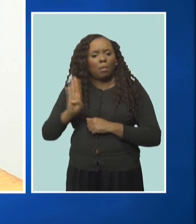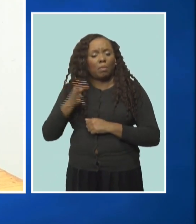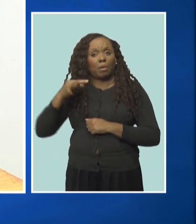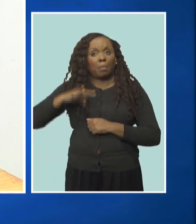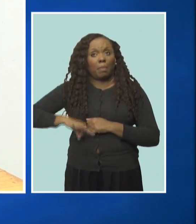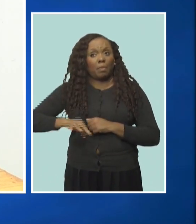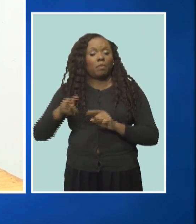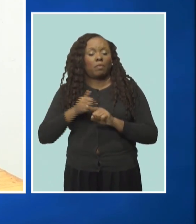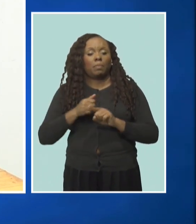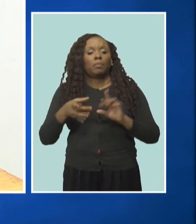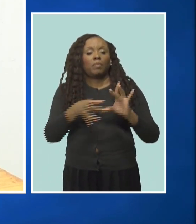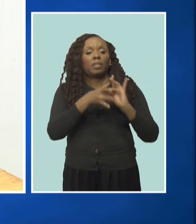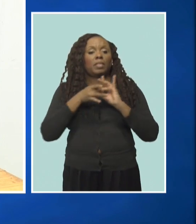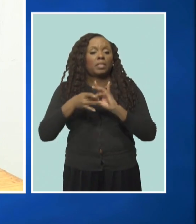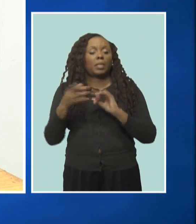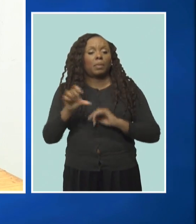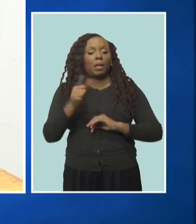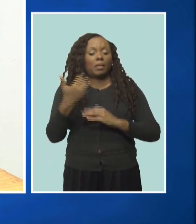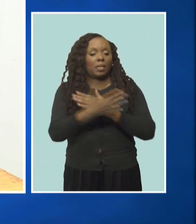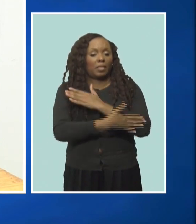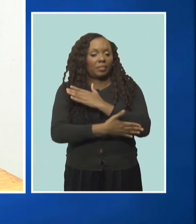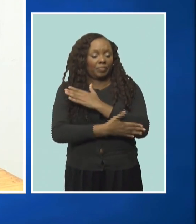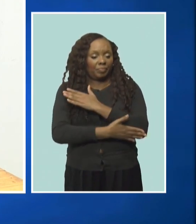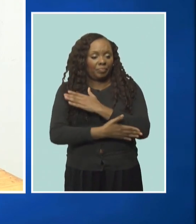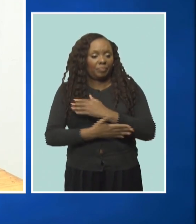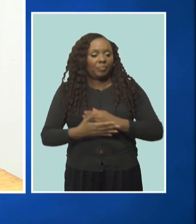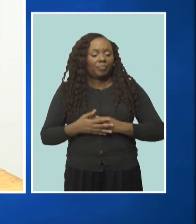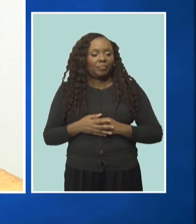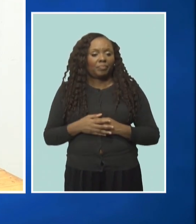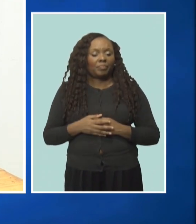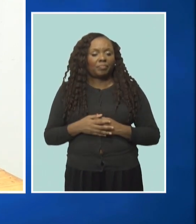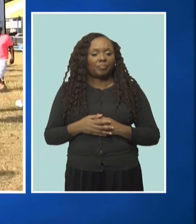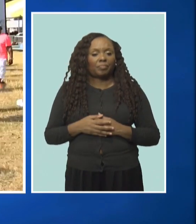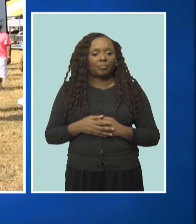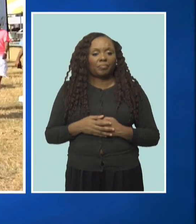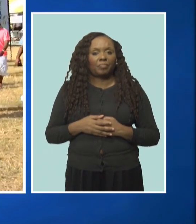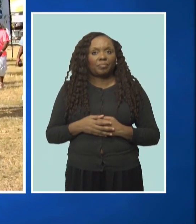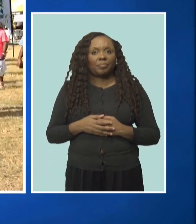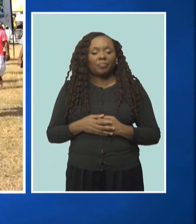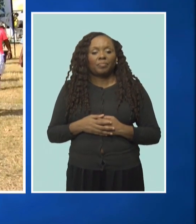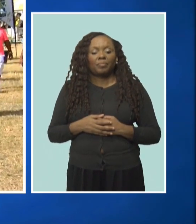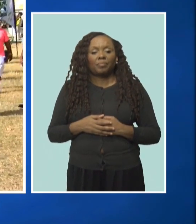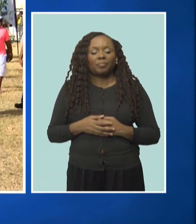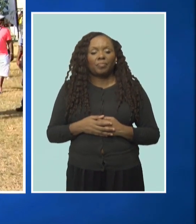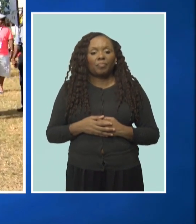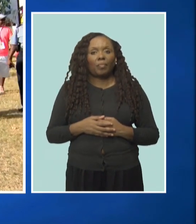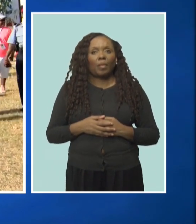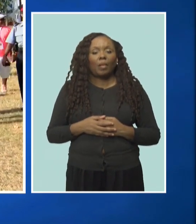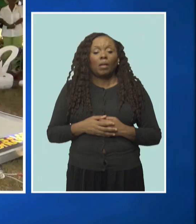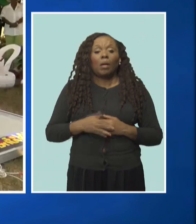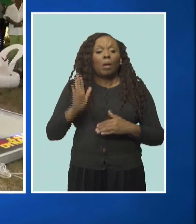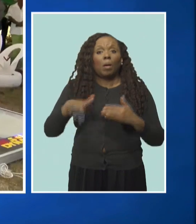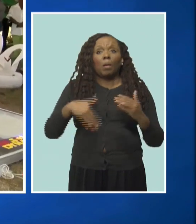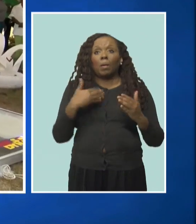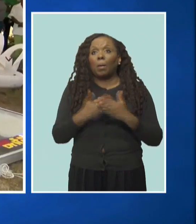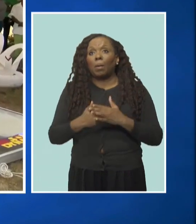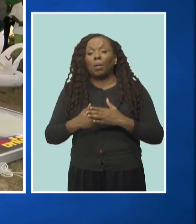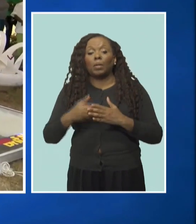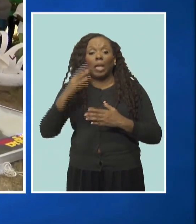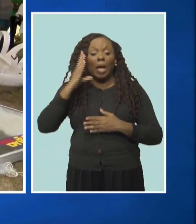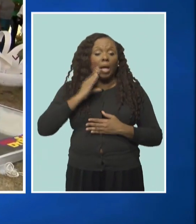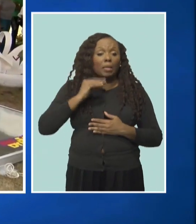that we have in other territories. Certainly, the grandeur the experience, the fund of Agro